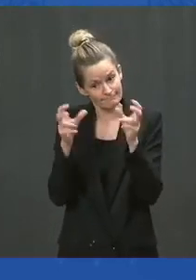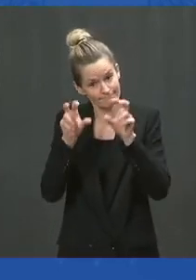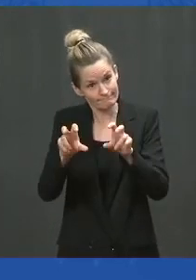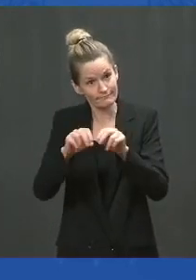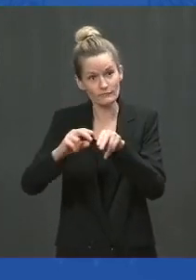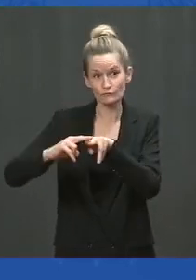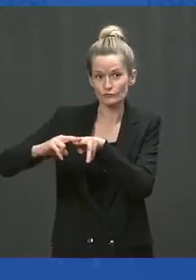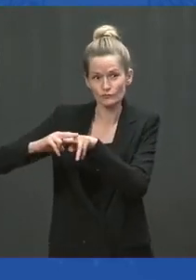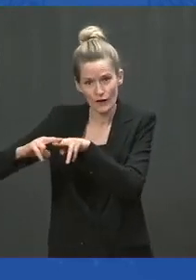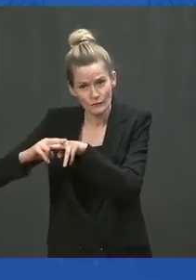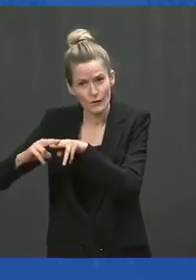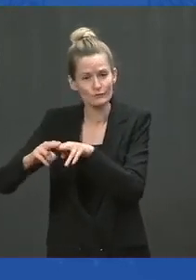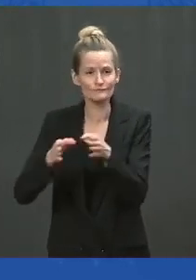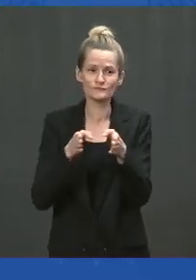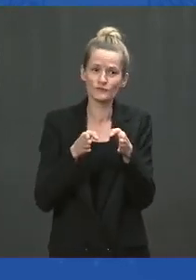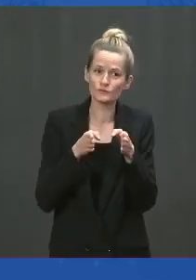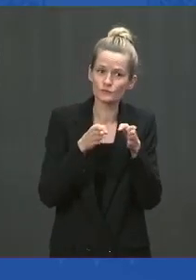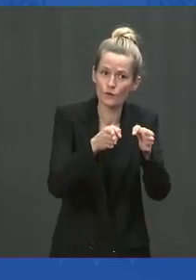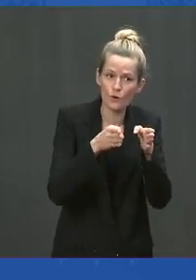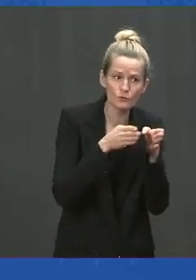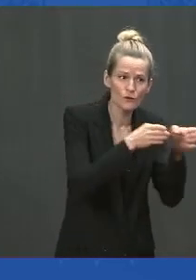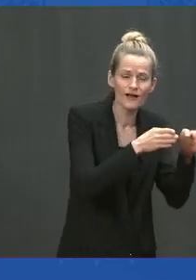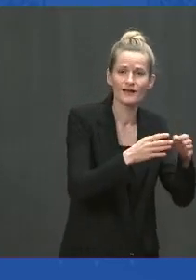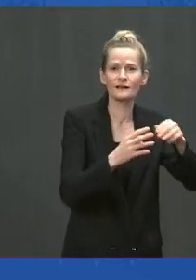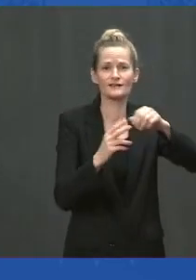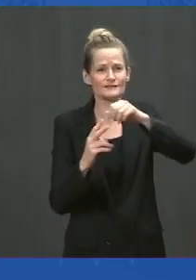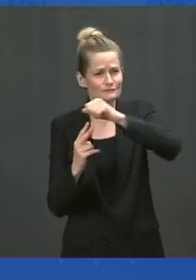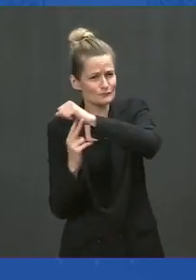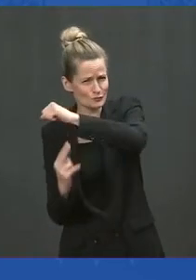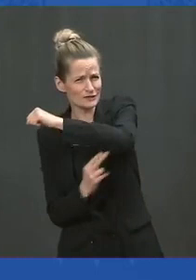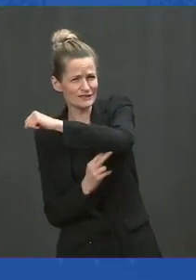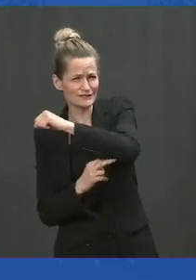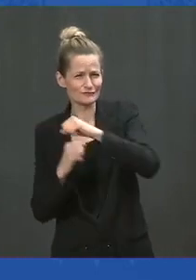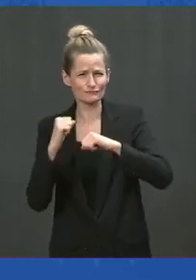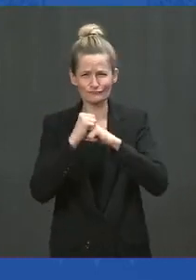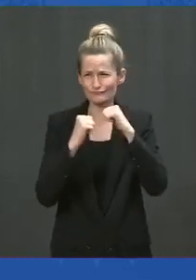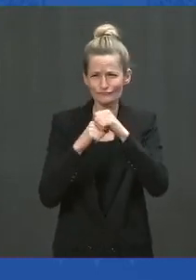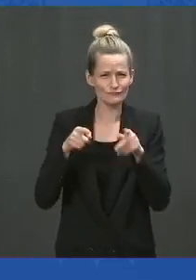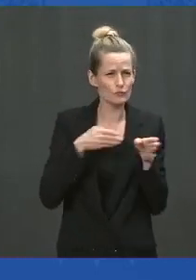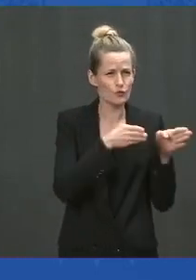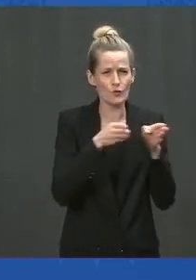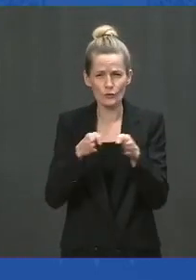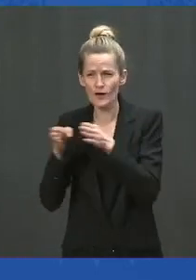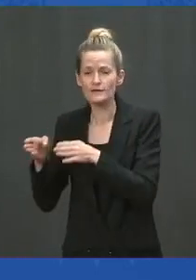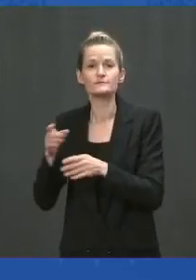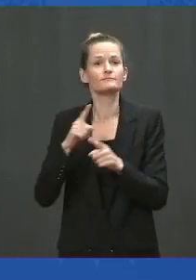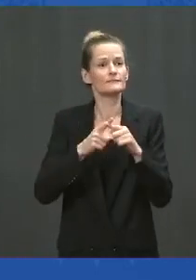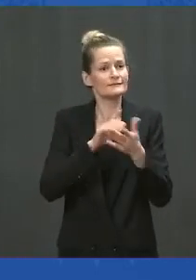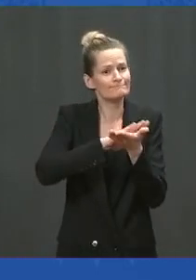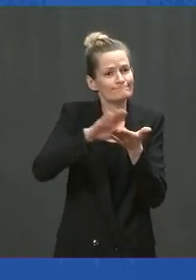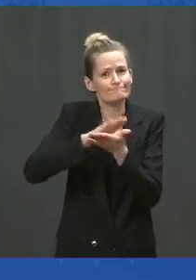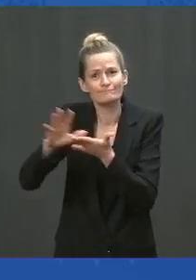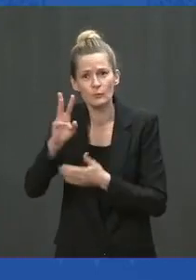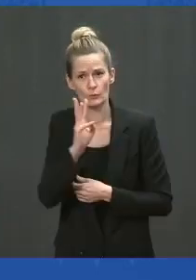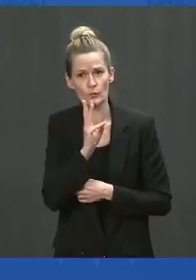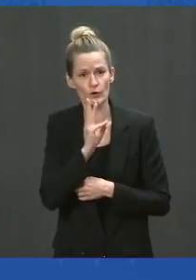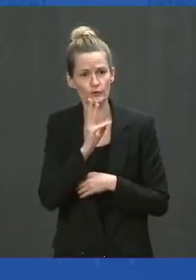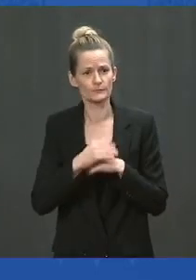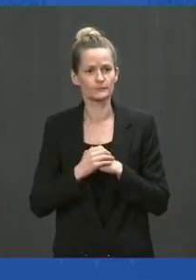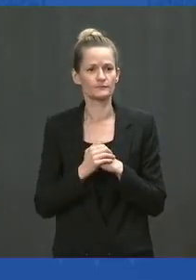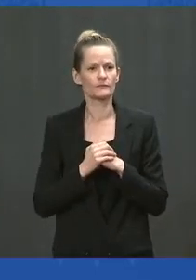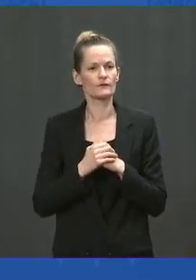water. It will enable us not only to build back, but to build back better than before the economic crisis